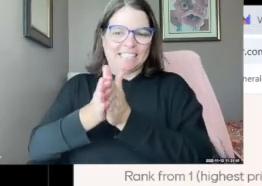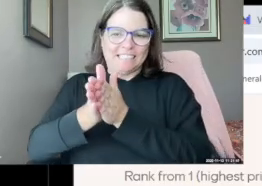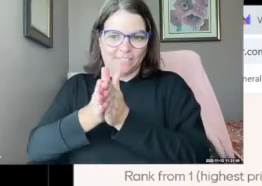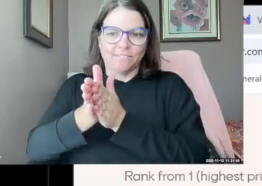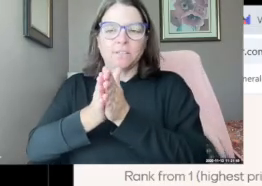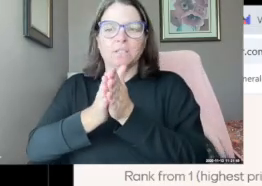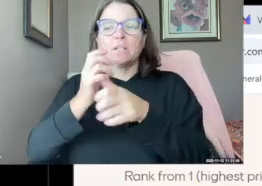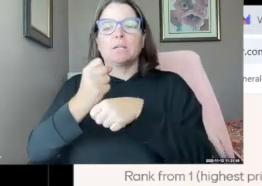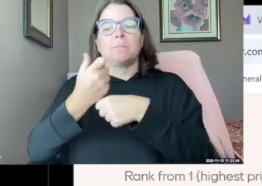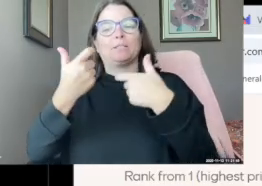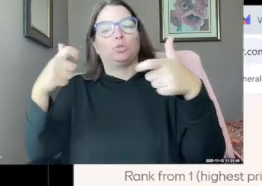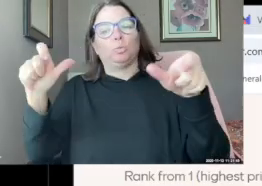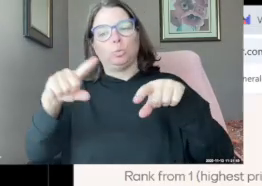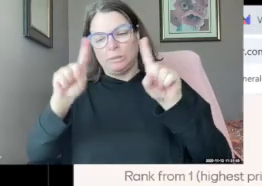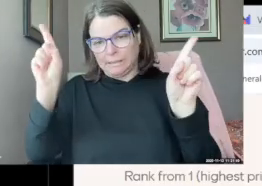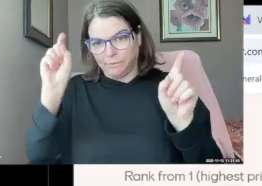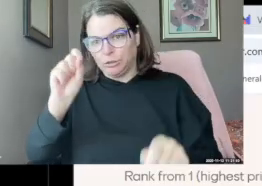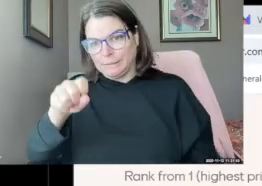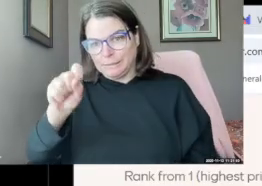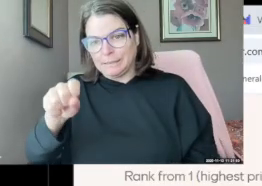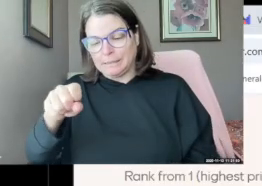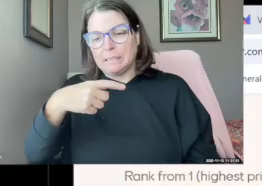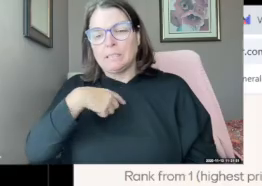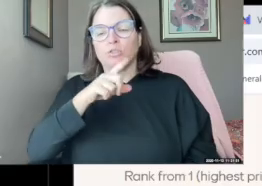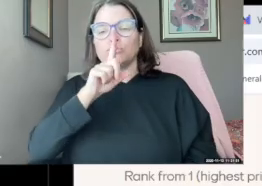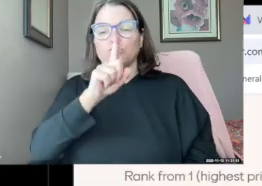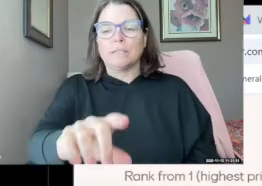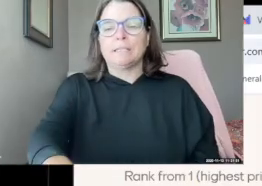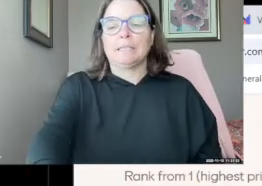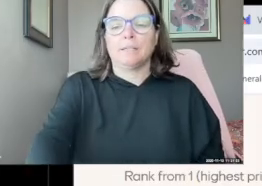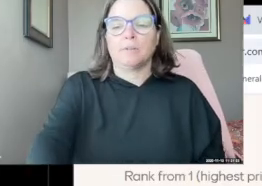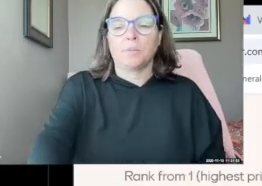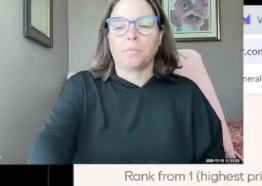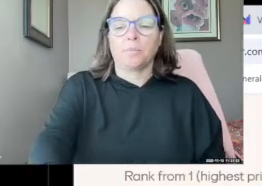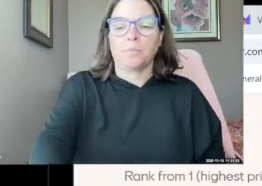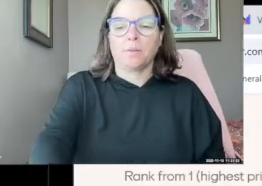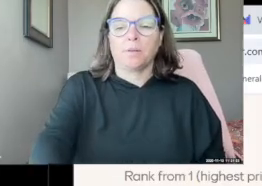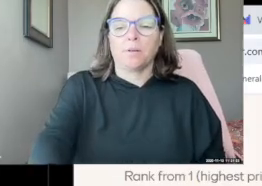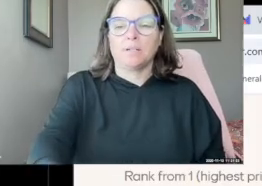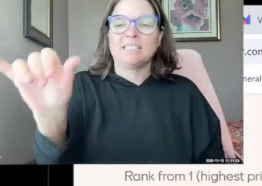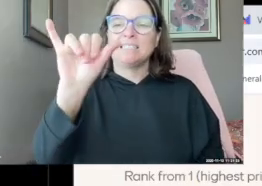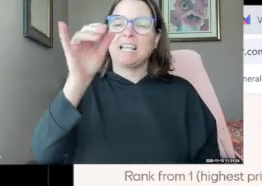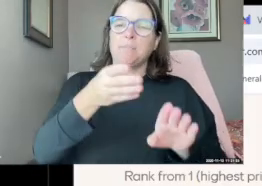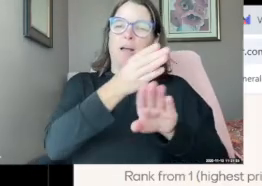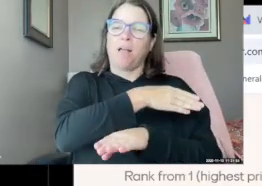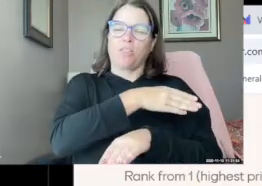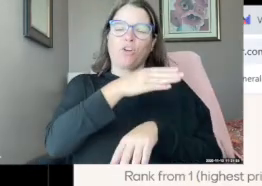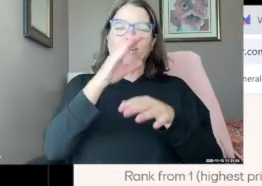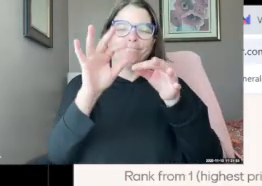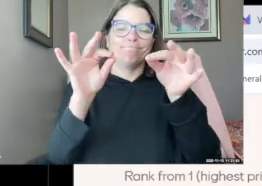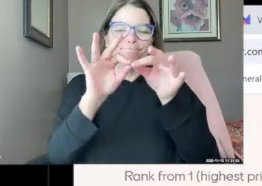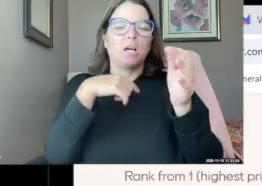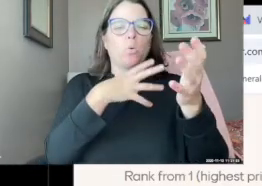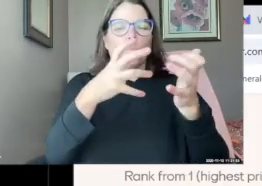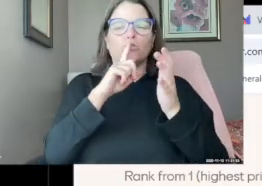for number one, I did agree with the purchase incentives. They make a huge difference, and